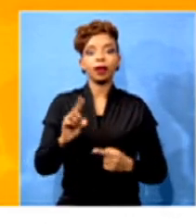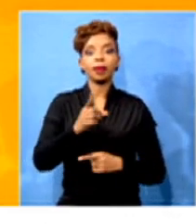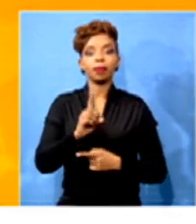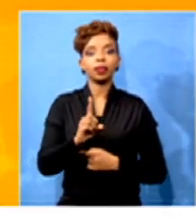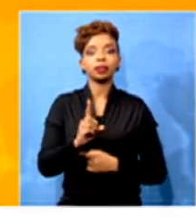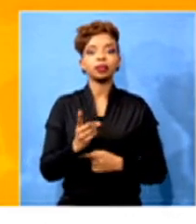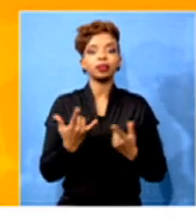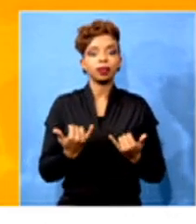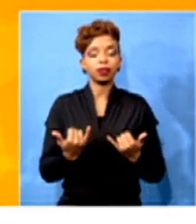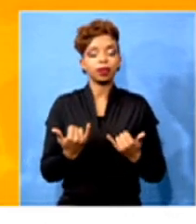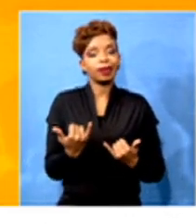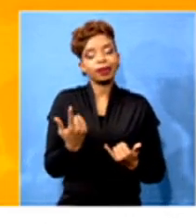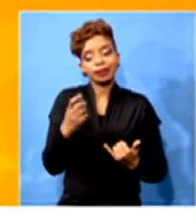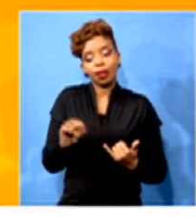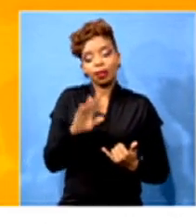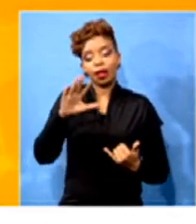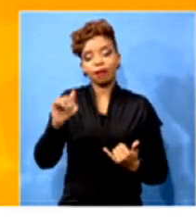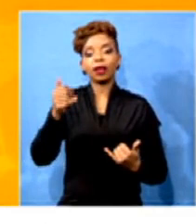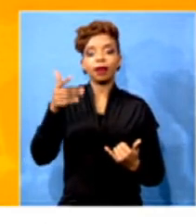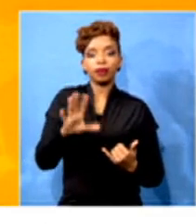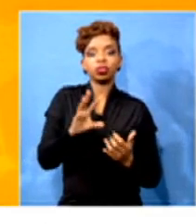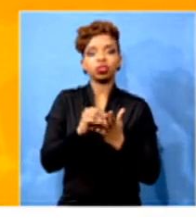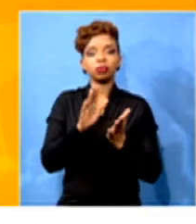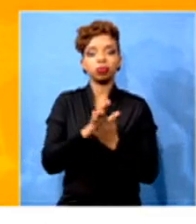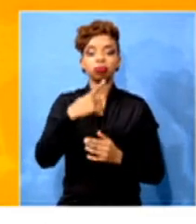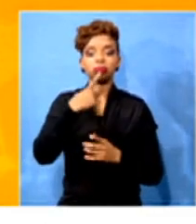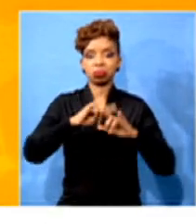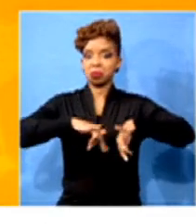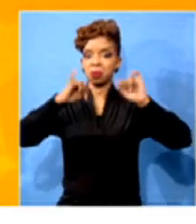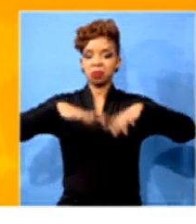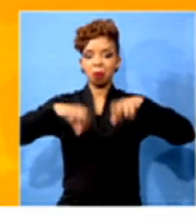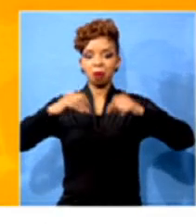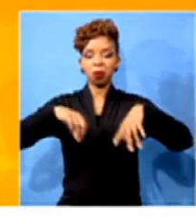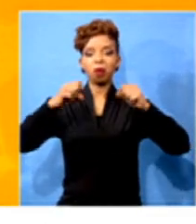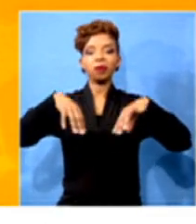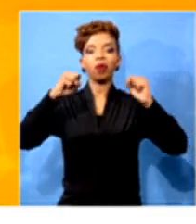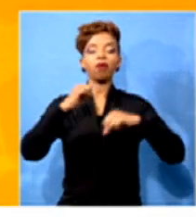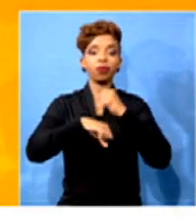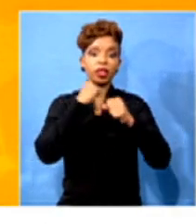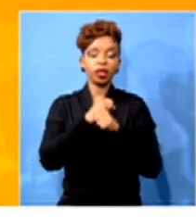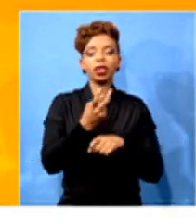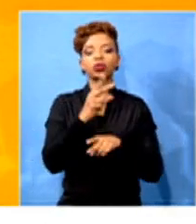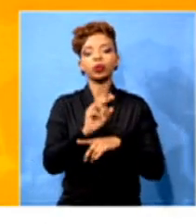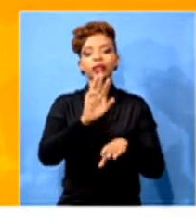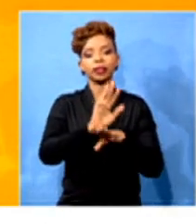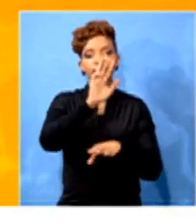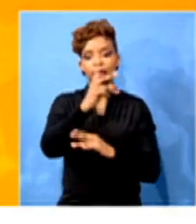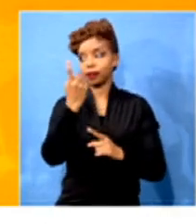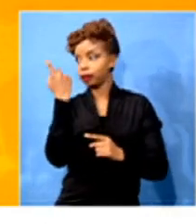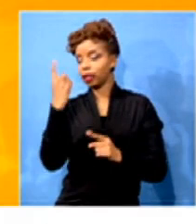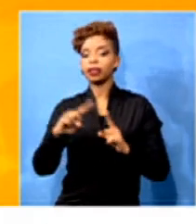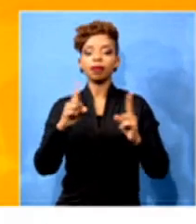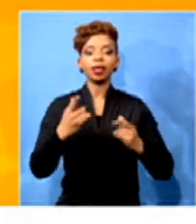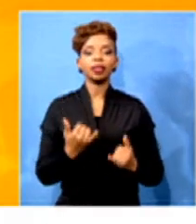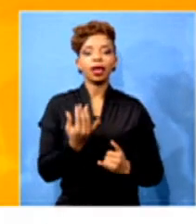the CSIR says that South Africa recorded the worst load shedding so far in 2019, as well as the unprecedented implementation